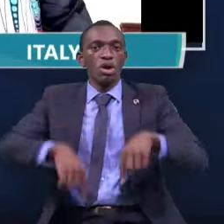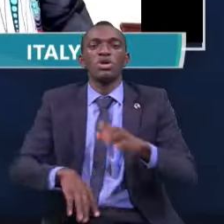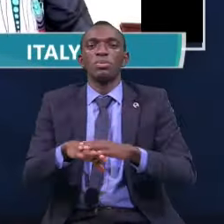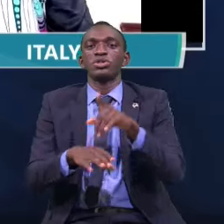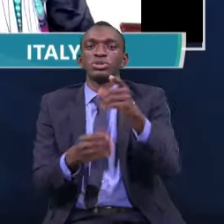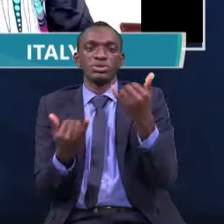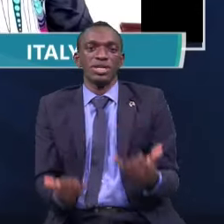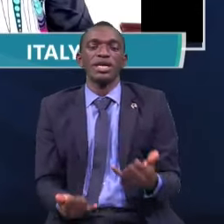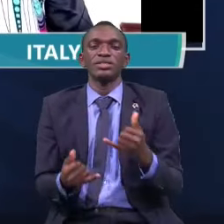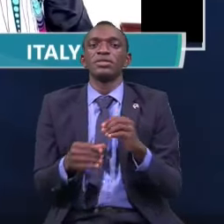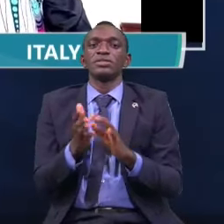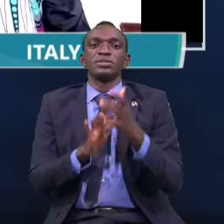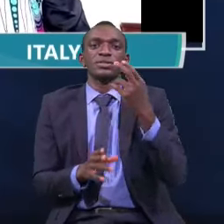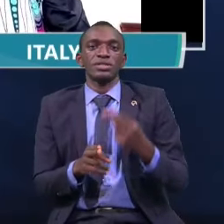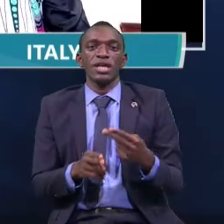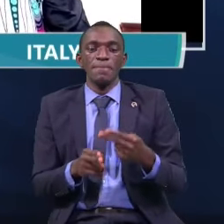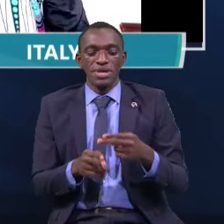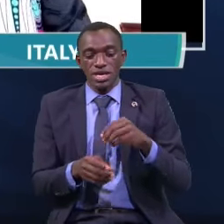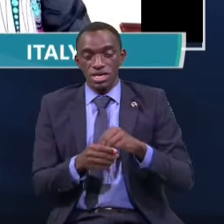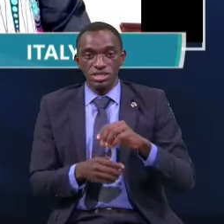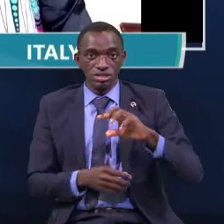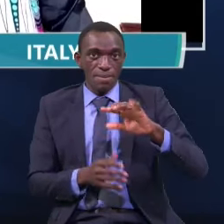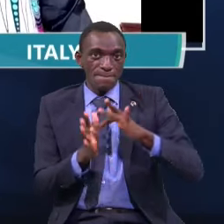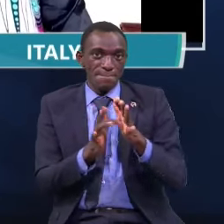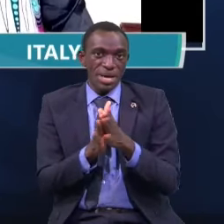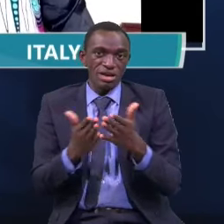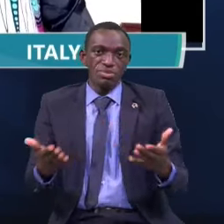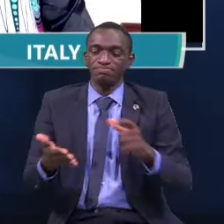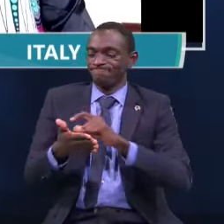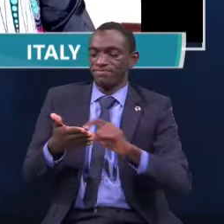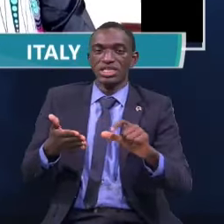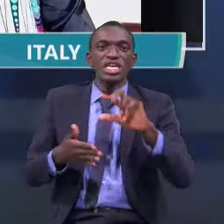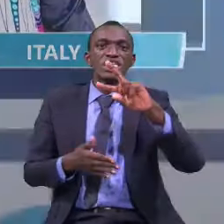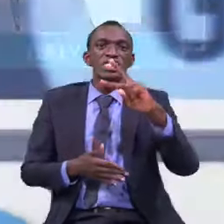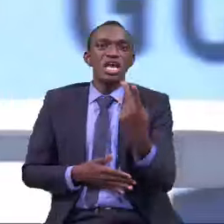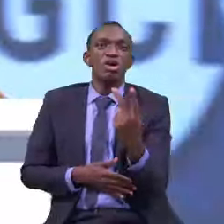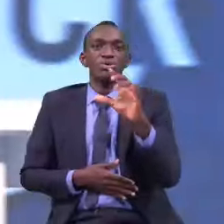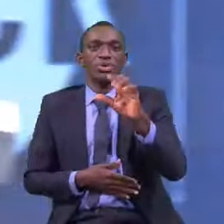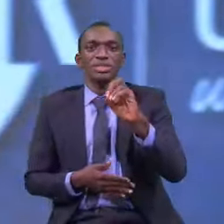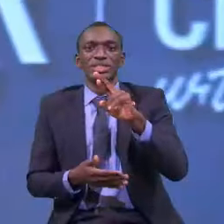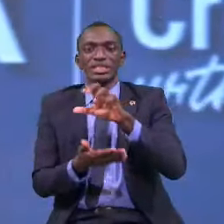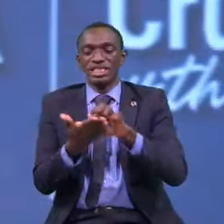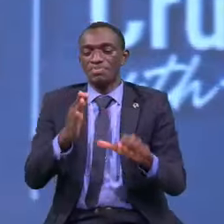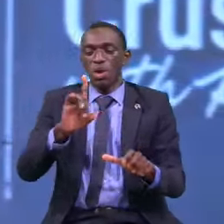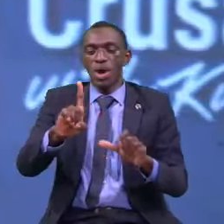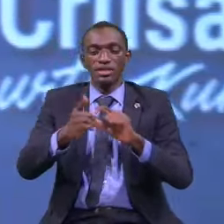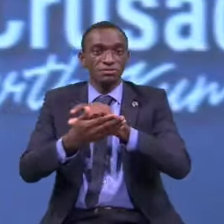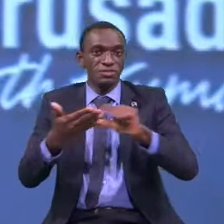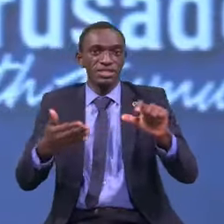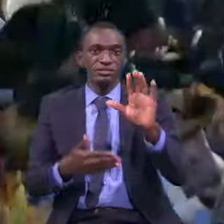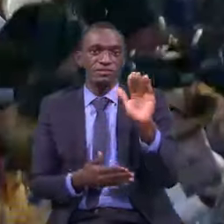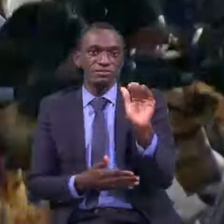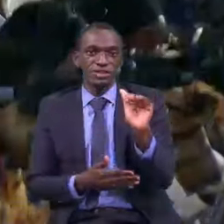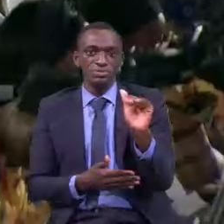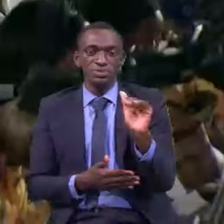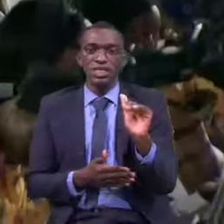2 Corinthians chapter 1 verse 15. 2 Corinthians chapter 1 verse 15. It says,